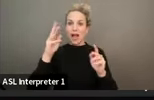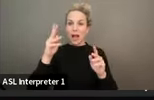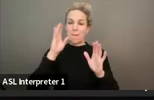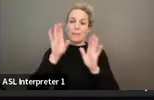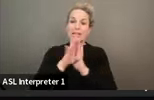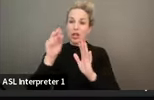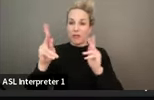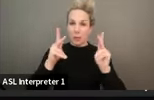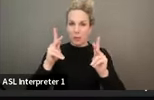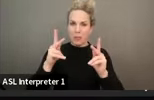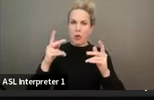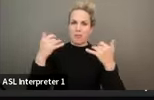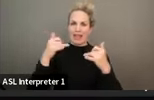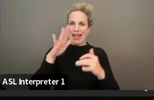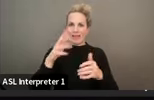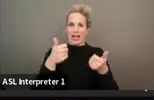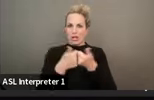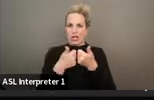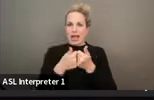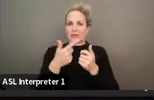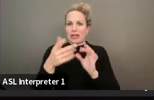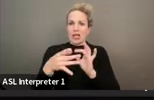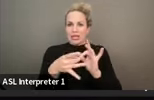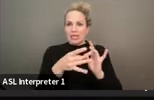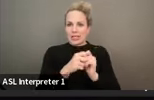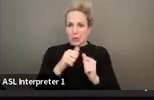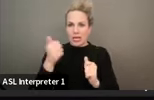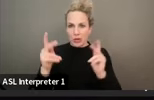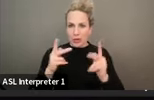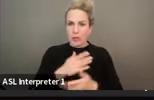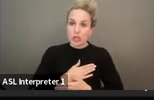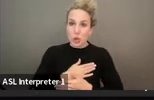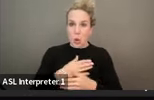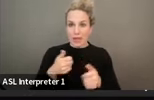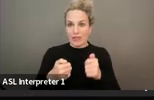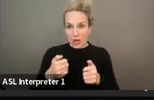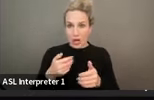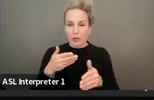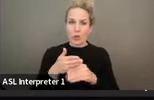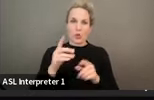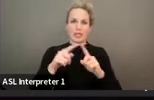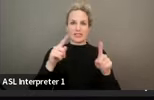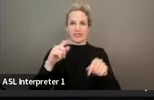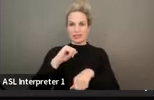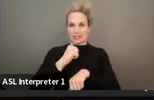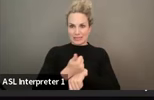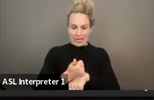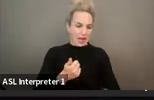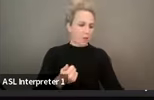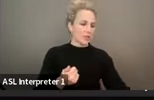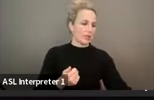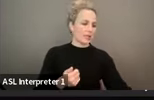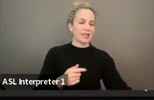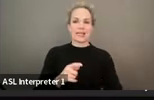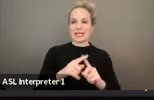or connecting with other people or just enjoying video games, right? Through different setups and different